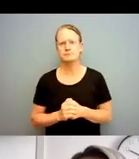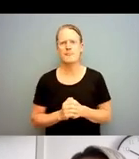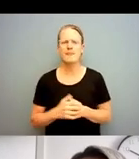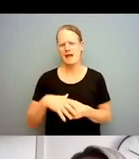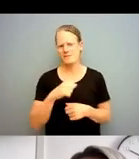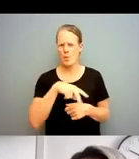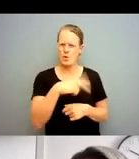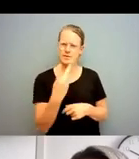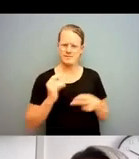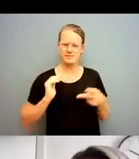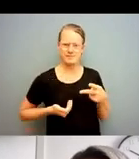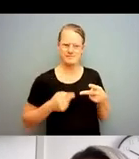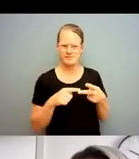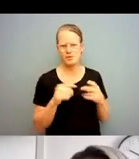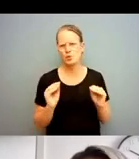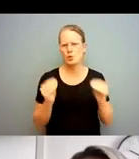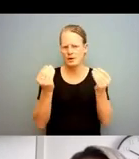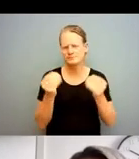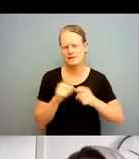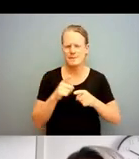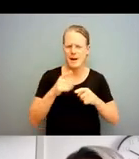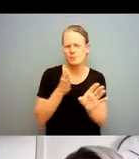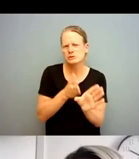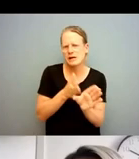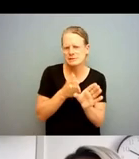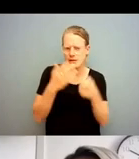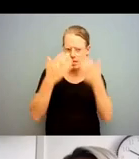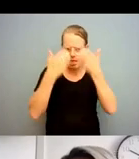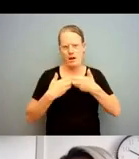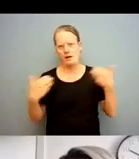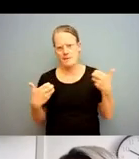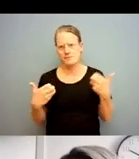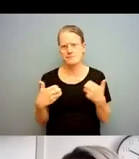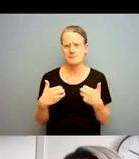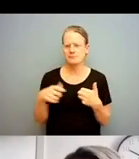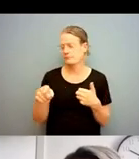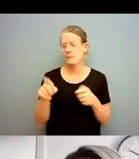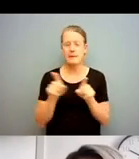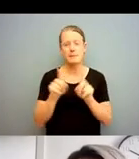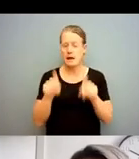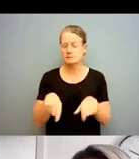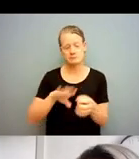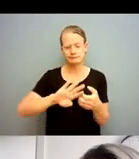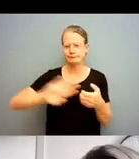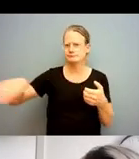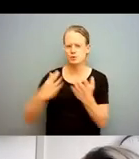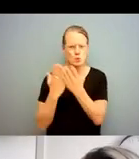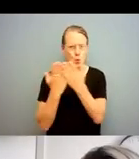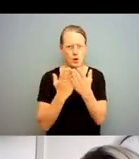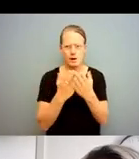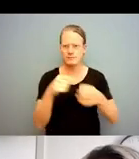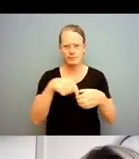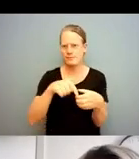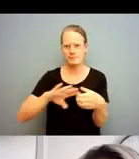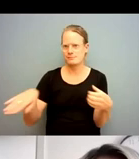stop with her education due to ignorance of her disability. And with